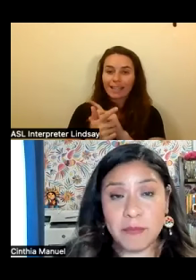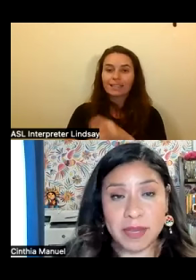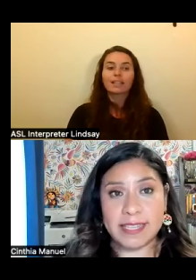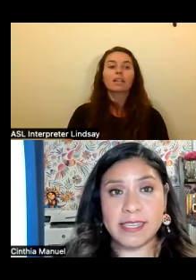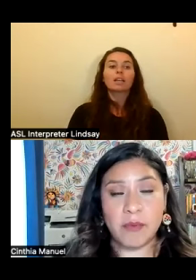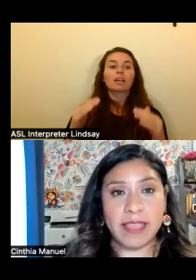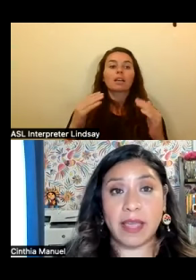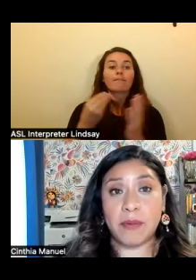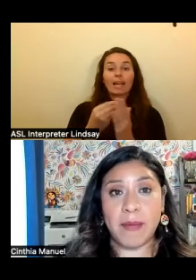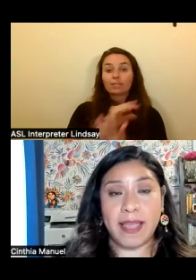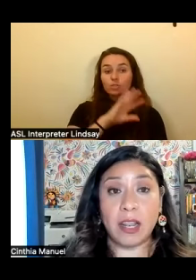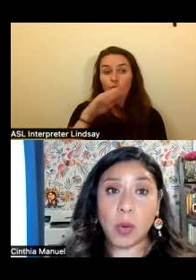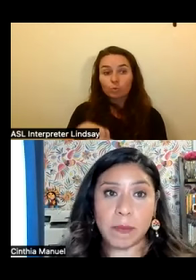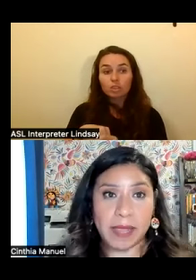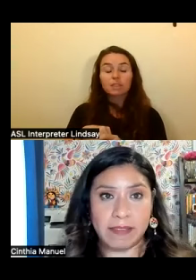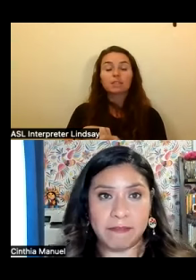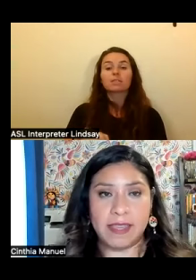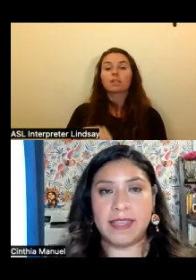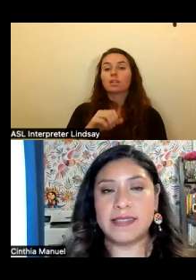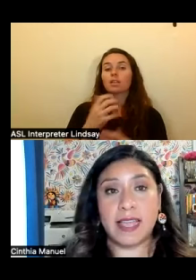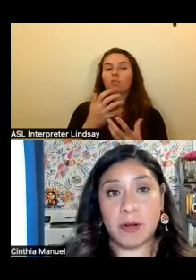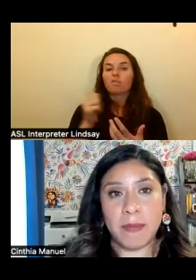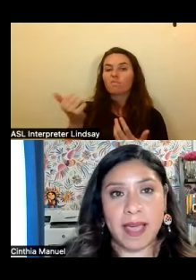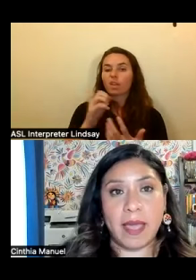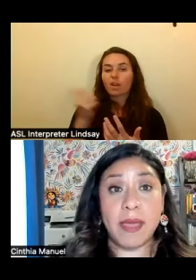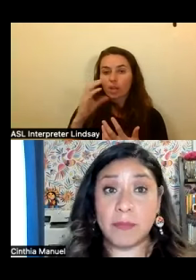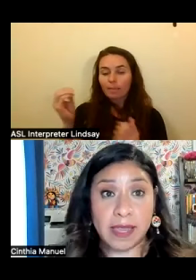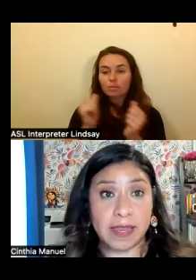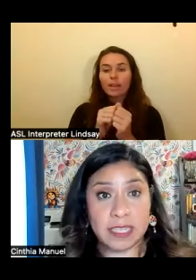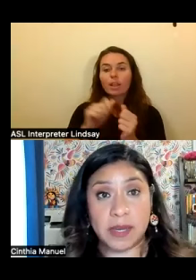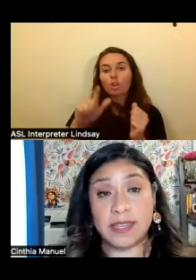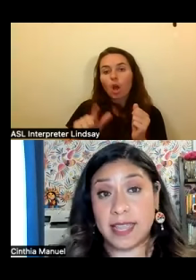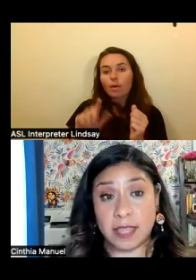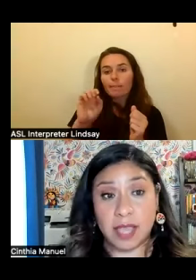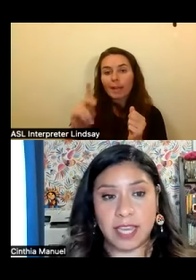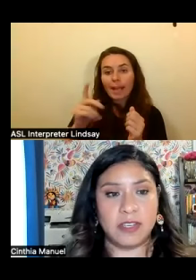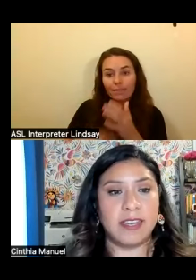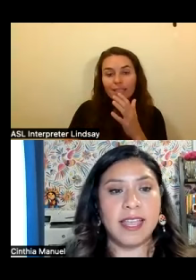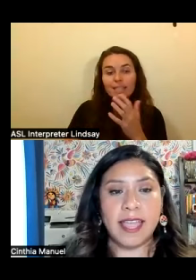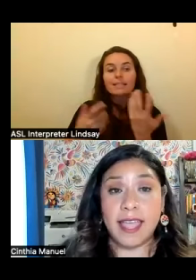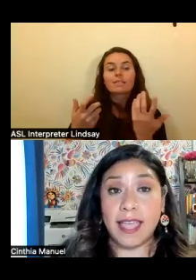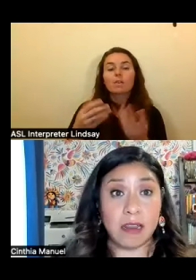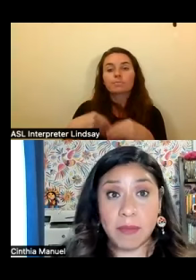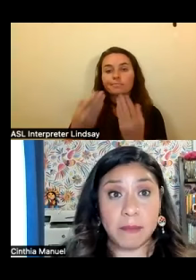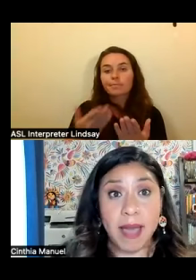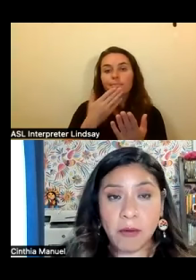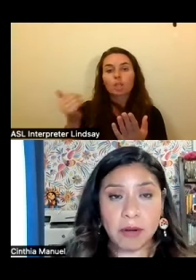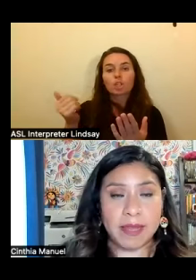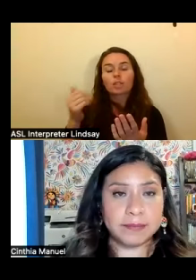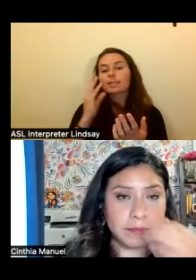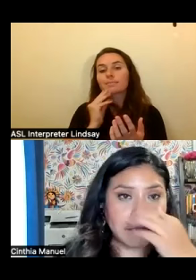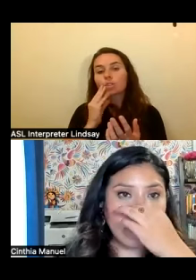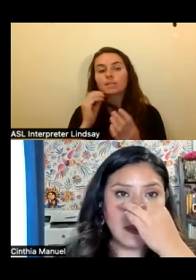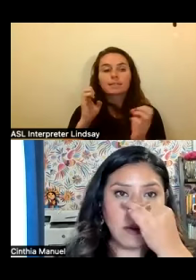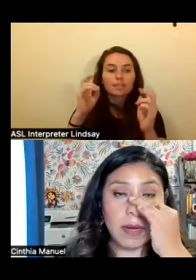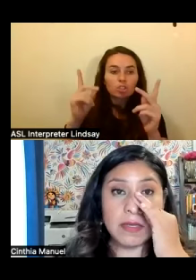fintech companies, right, that can provide lower banking fees, that can provide a better banking experience and education? Economic